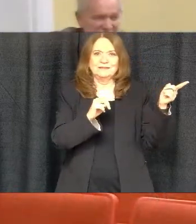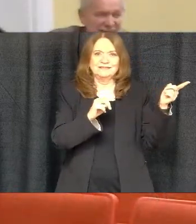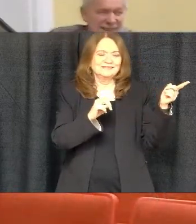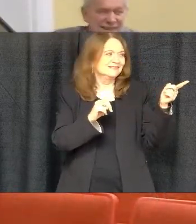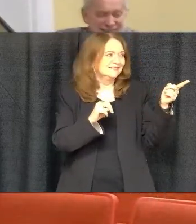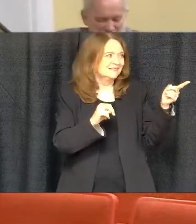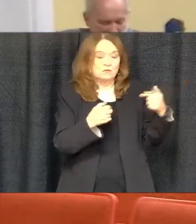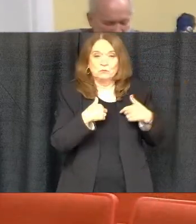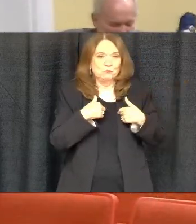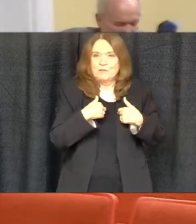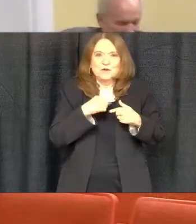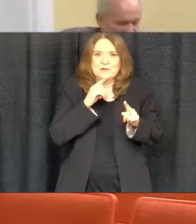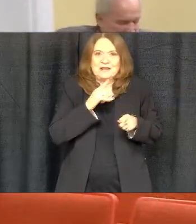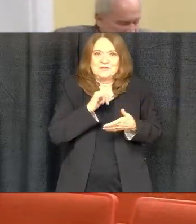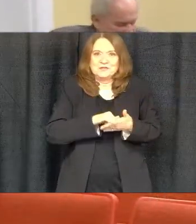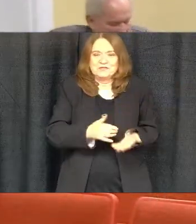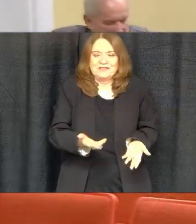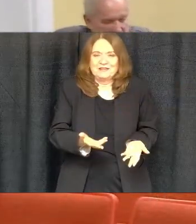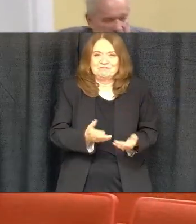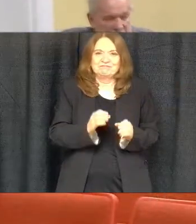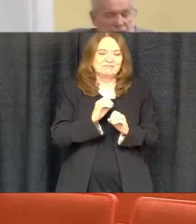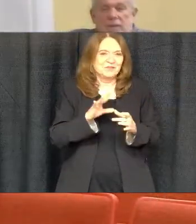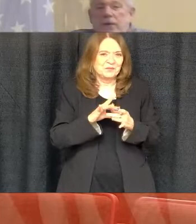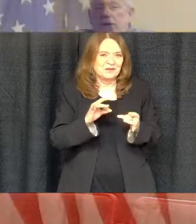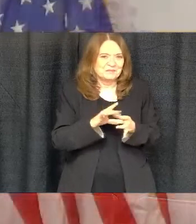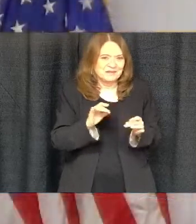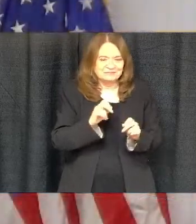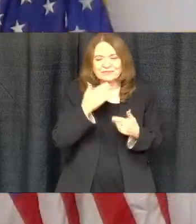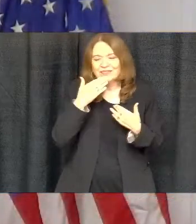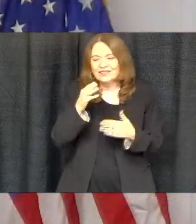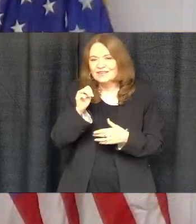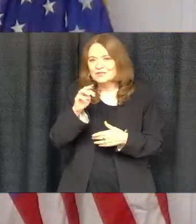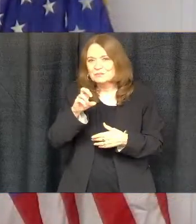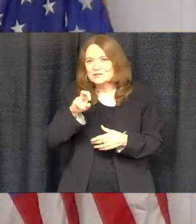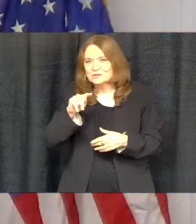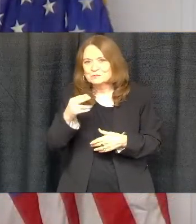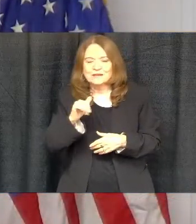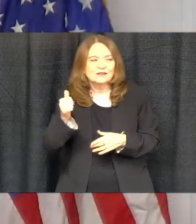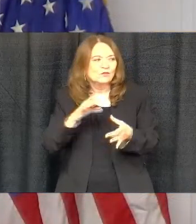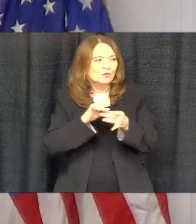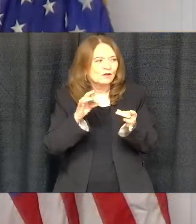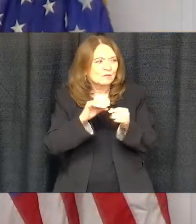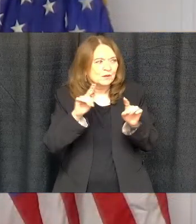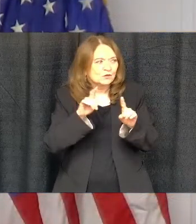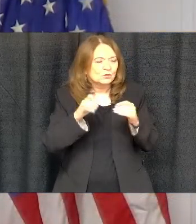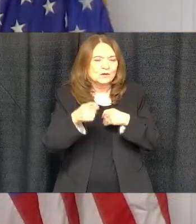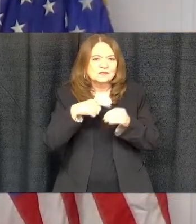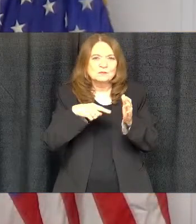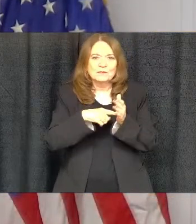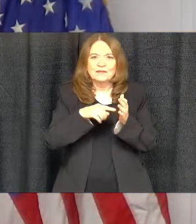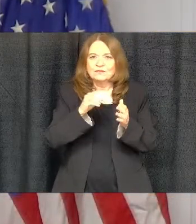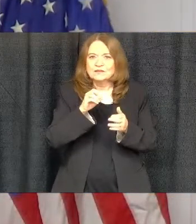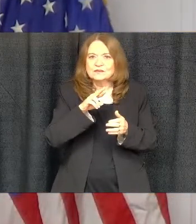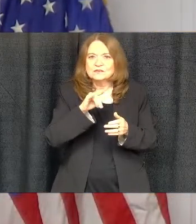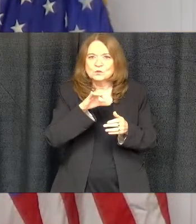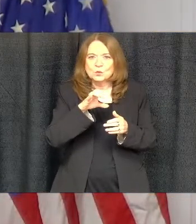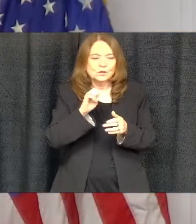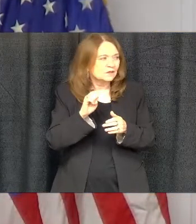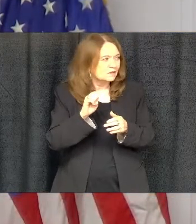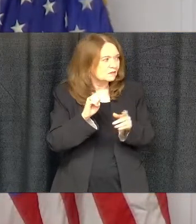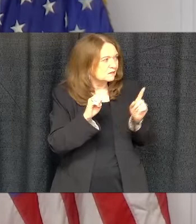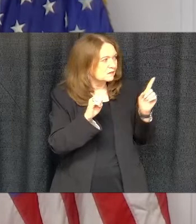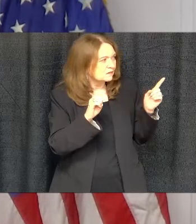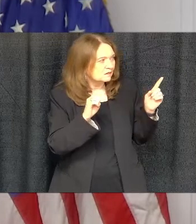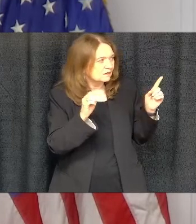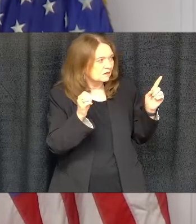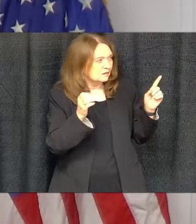not have an answer for that. all right, no comment. All right, thank you, Mr. Smith. Any other comment or question regarding this ordinance? Councilperson Zacharias or Holloman,